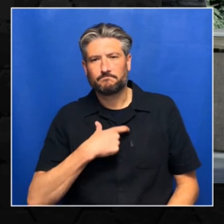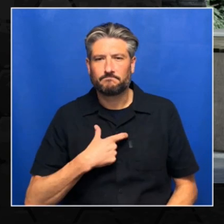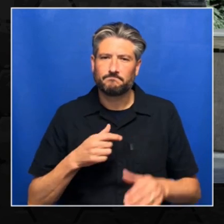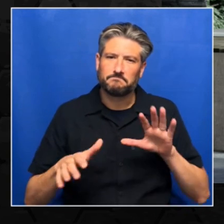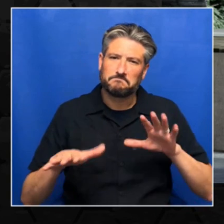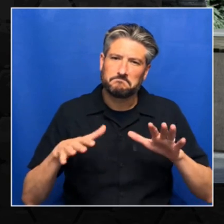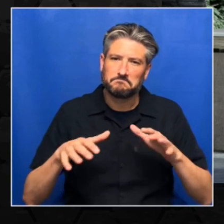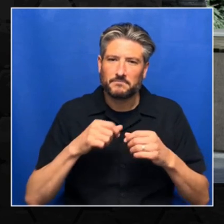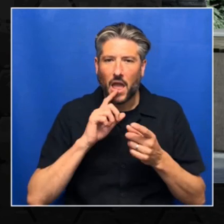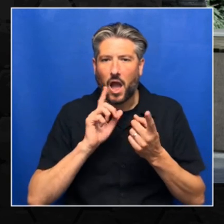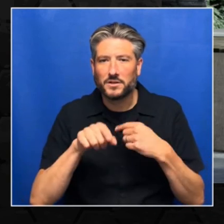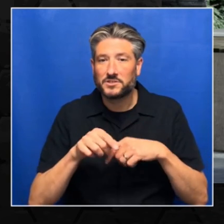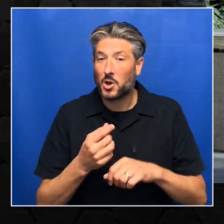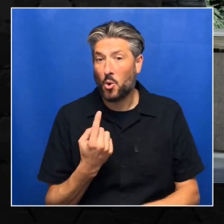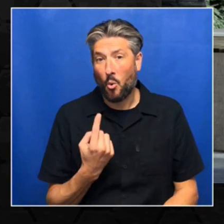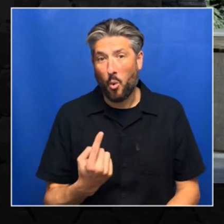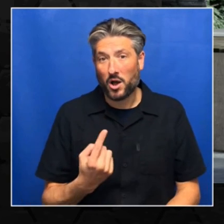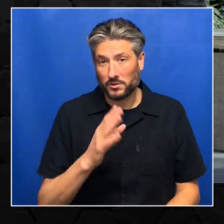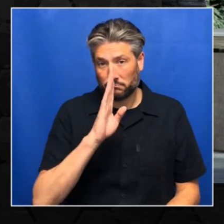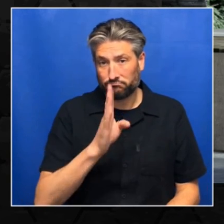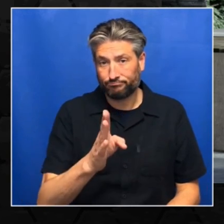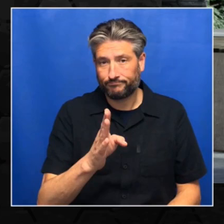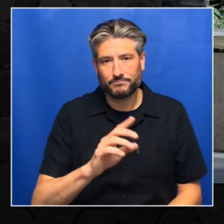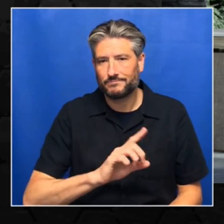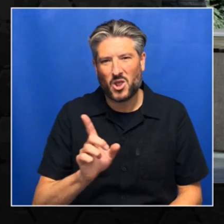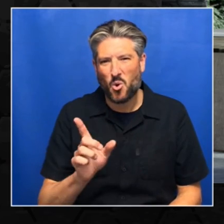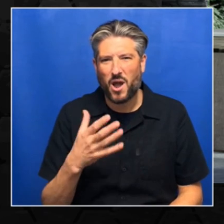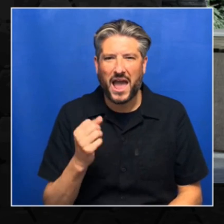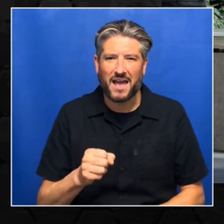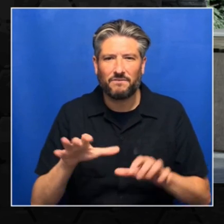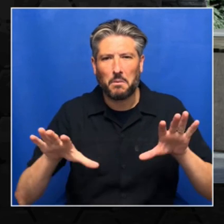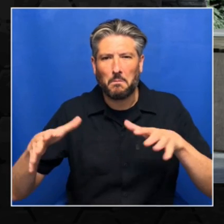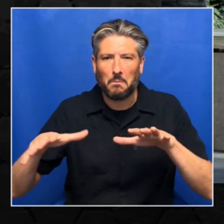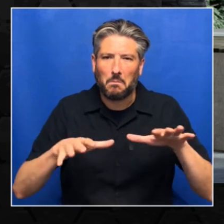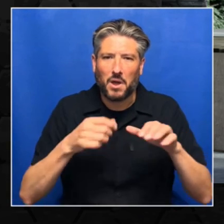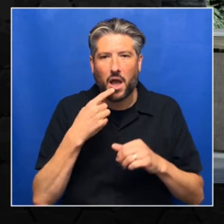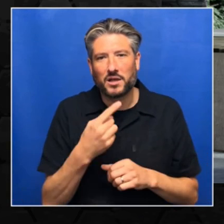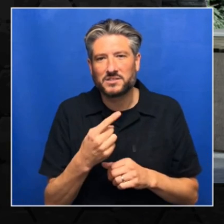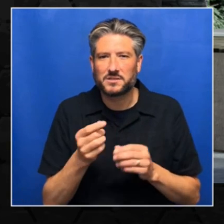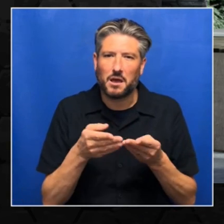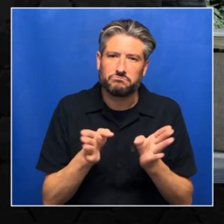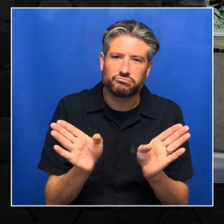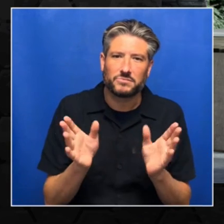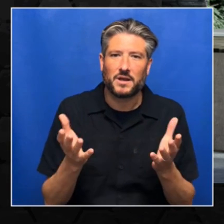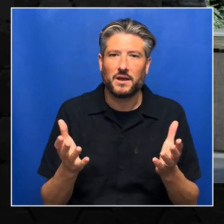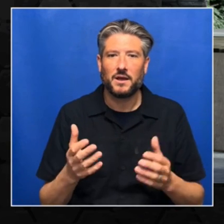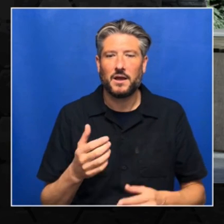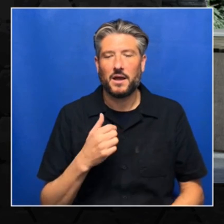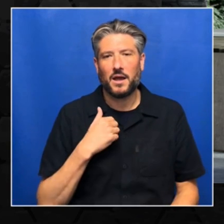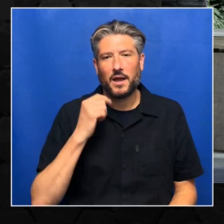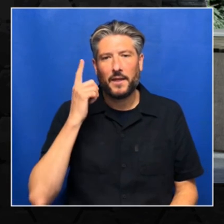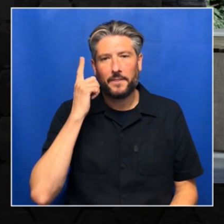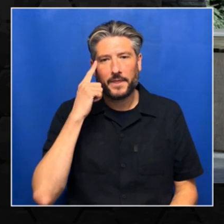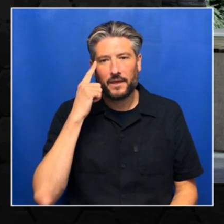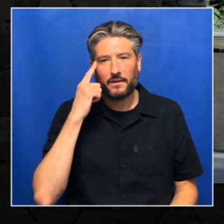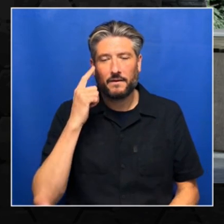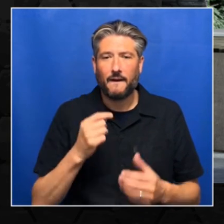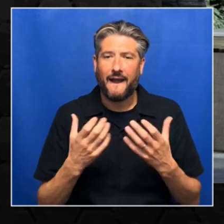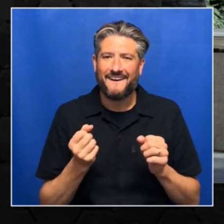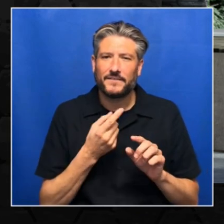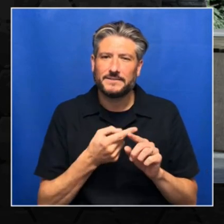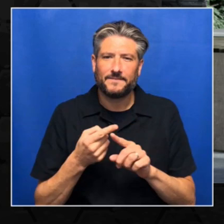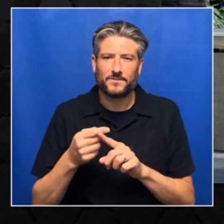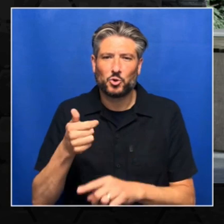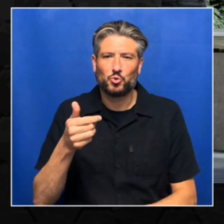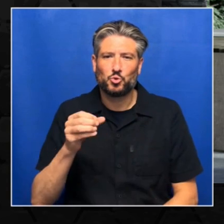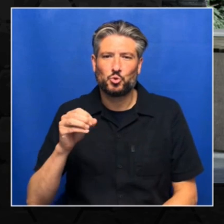There's no one correct answer, and I think there are a plethora of tools. The first thing being, you